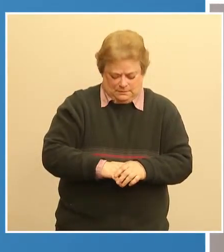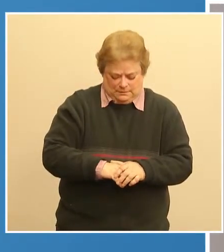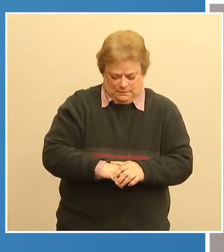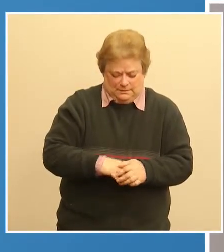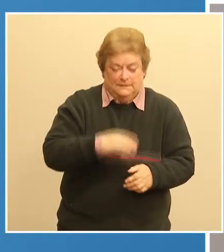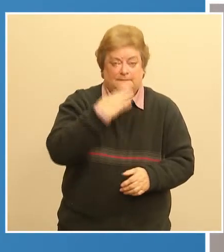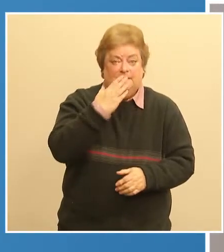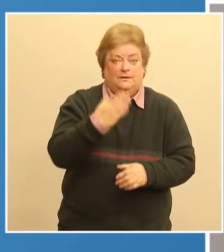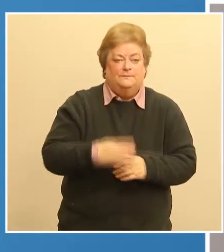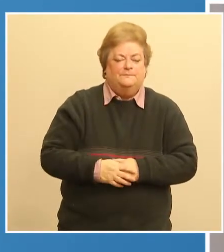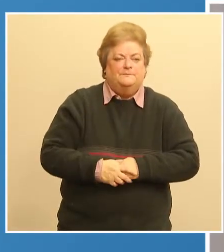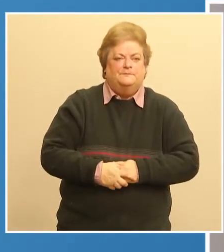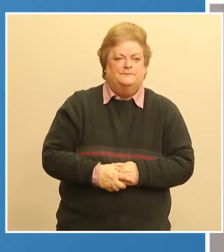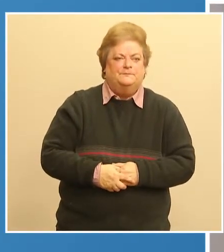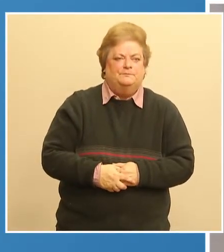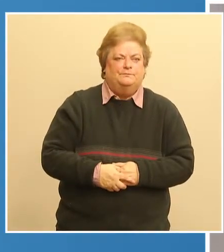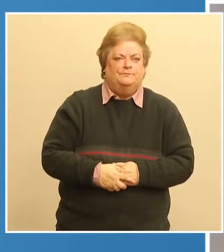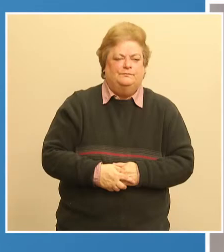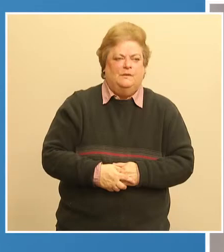Thank you.